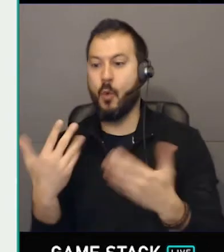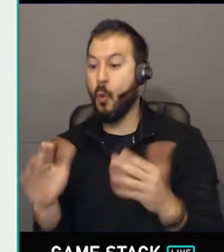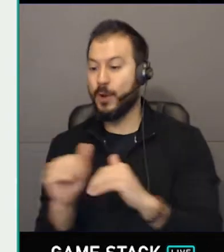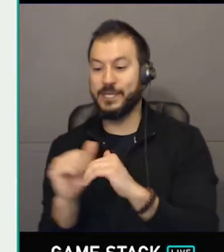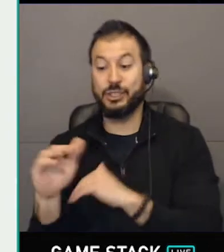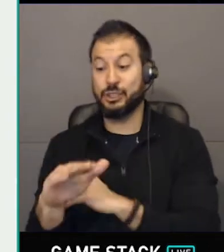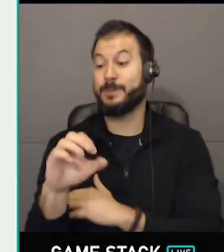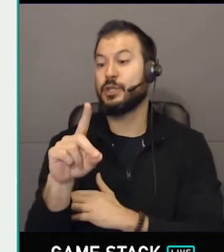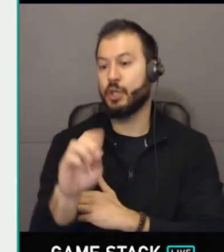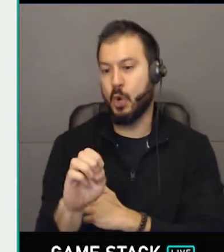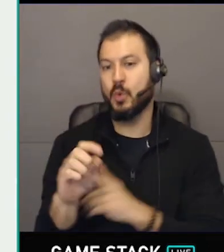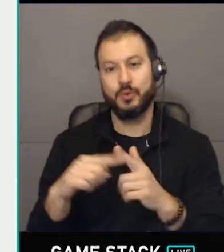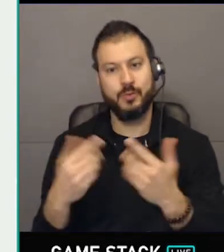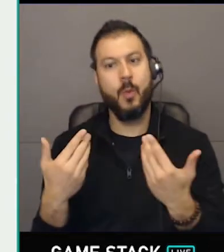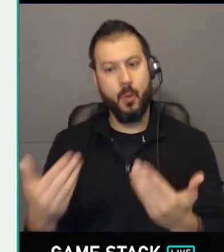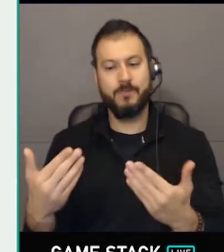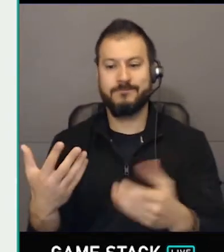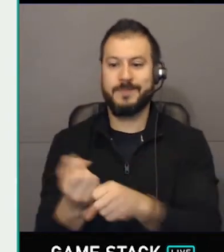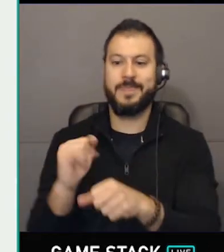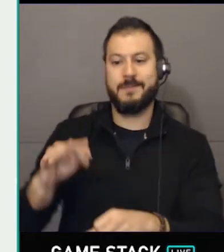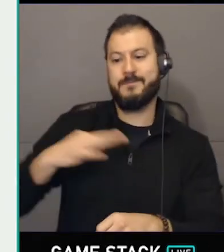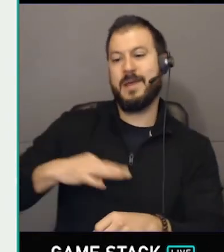of HDR.